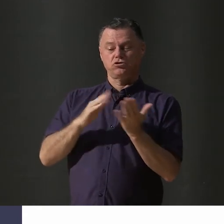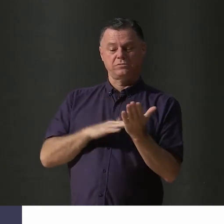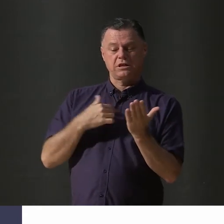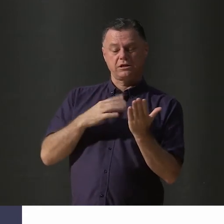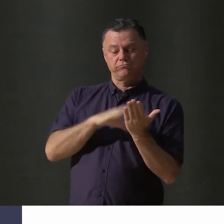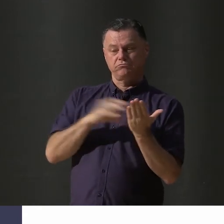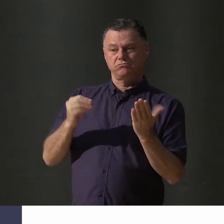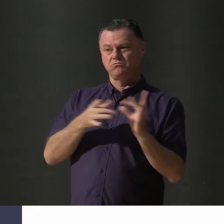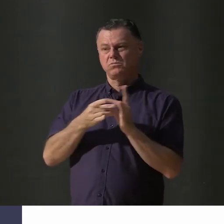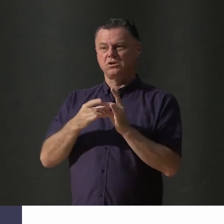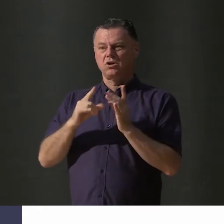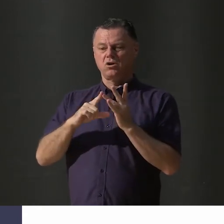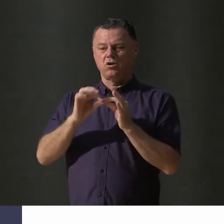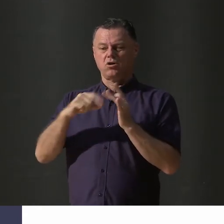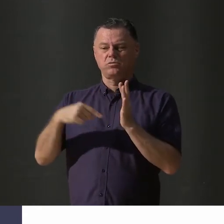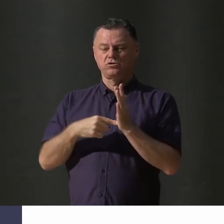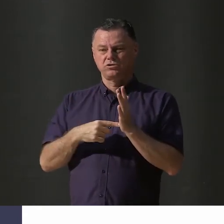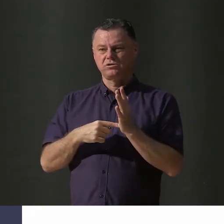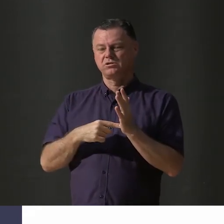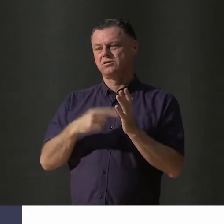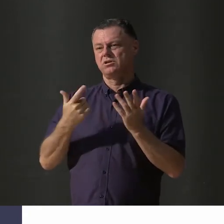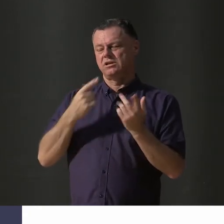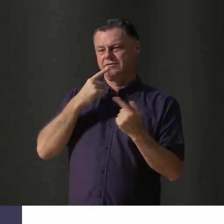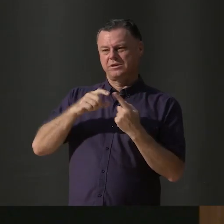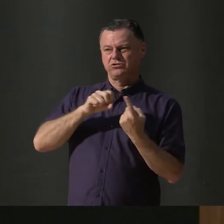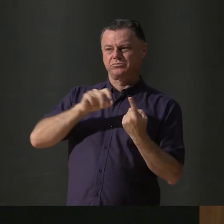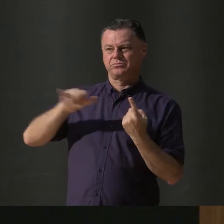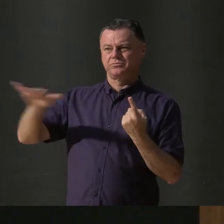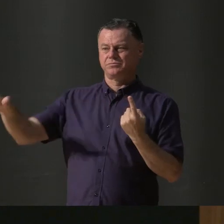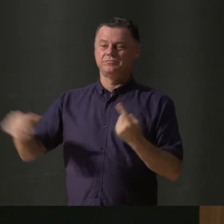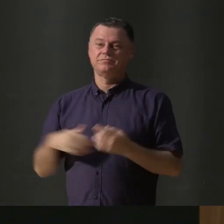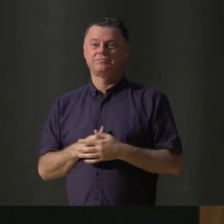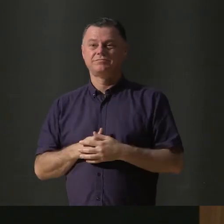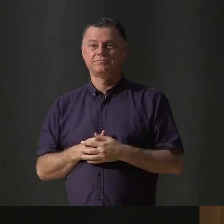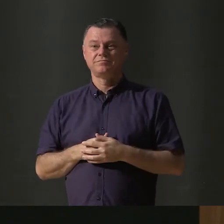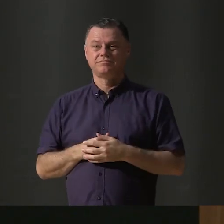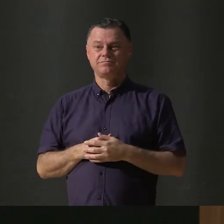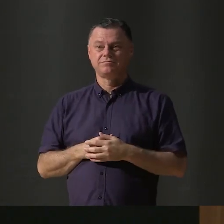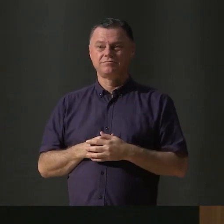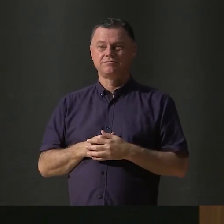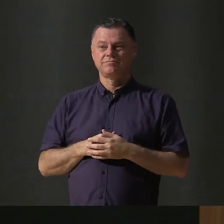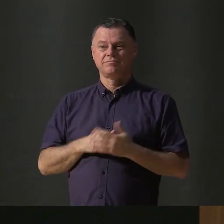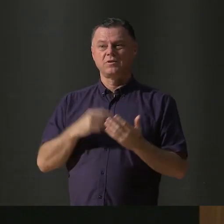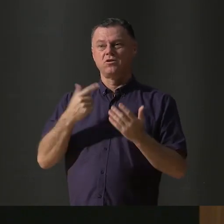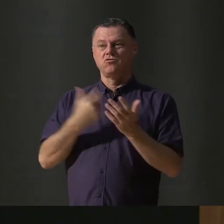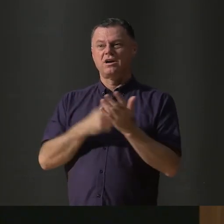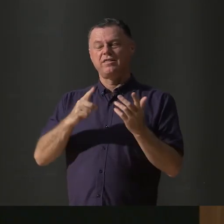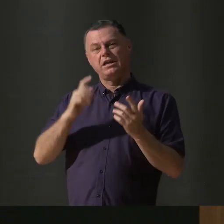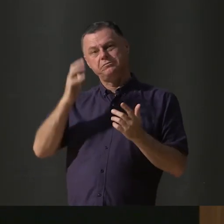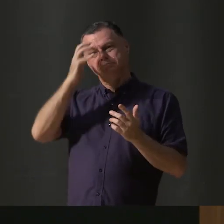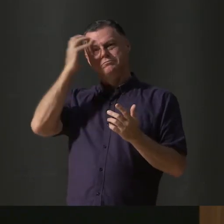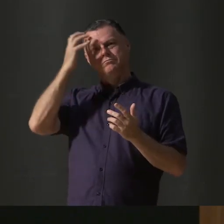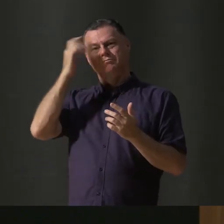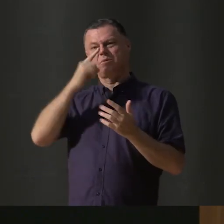the object gains attention as it circulates online. And it appears to be liberated from a high art